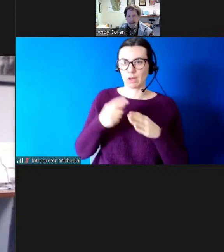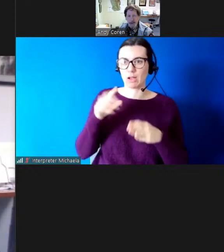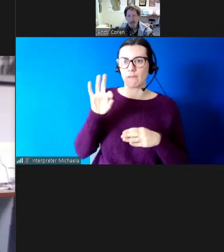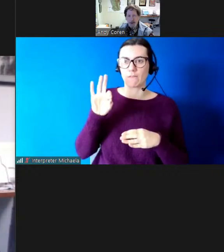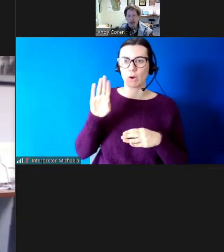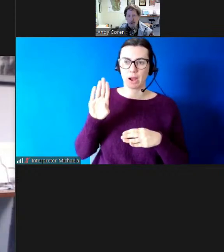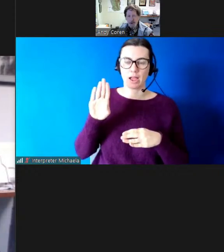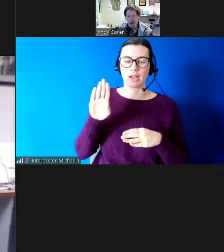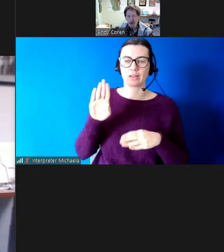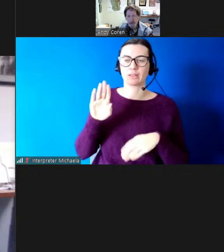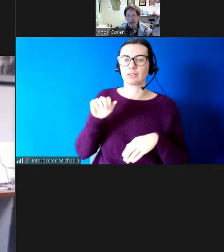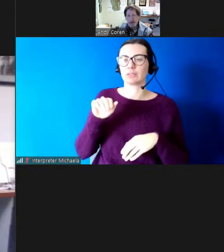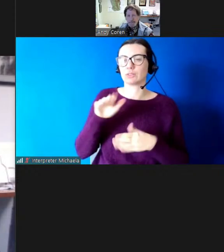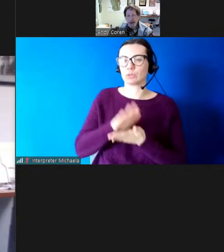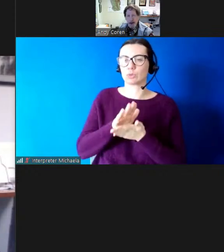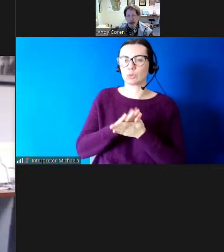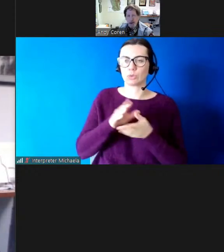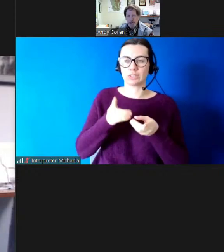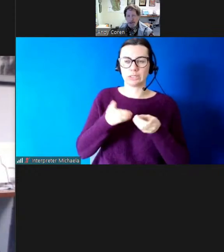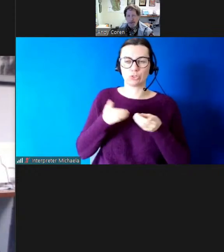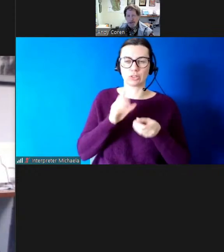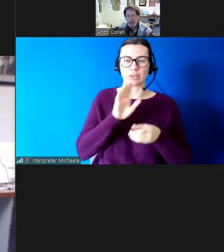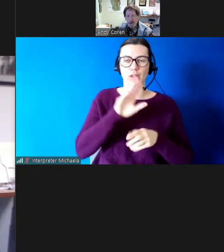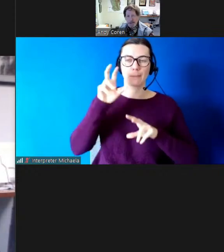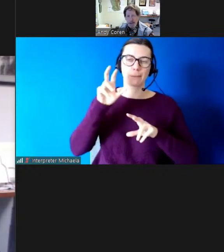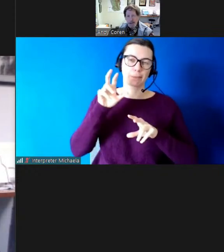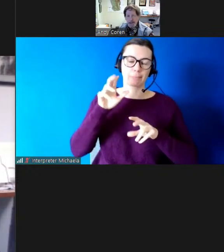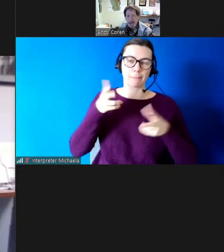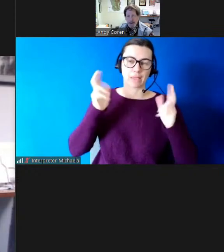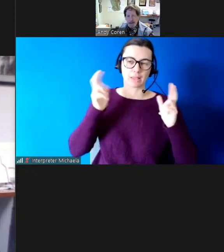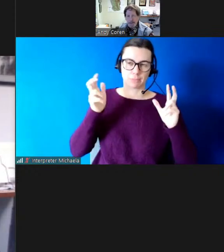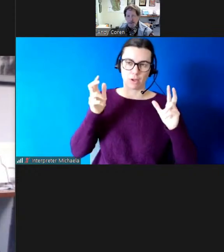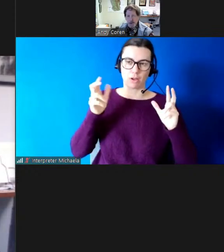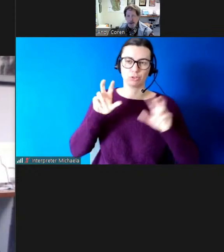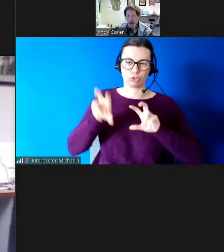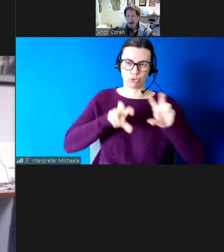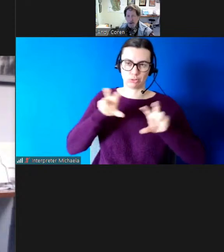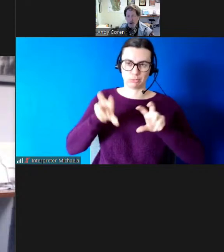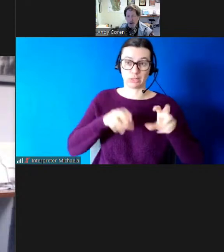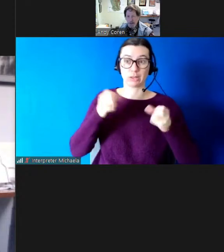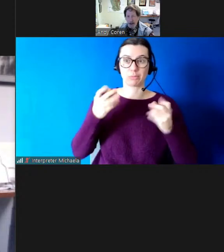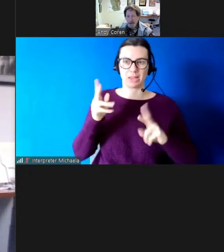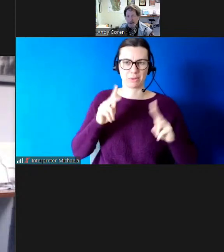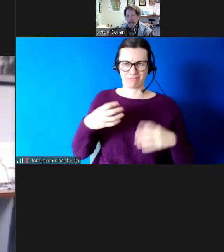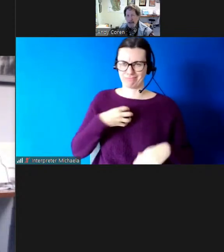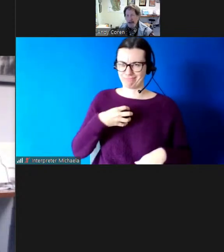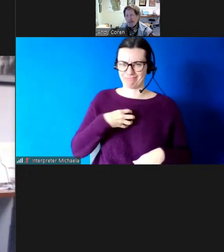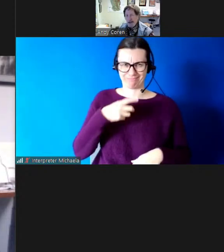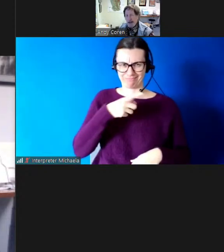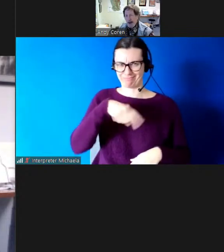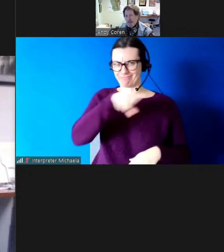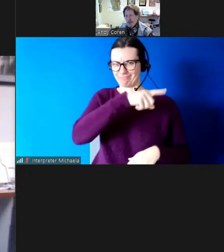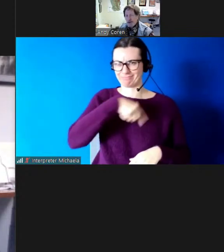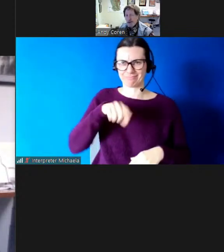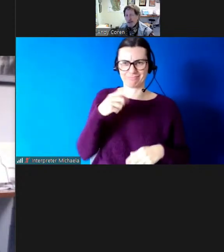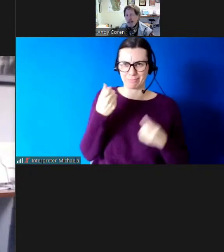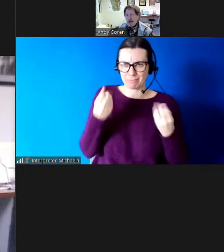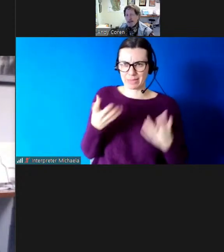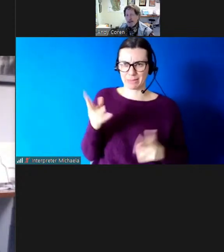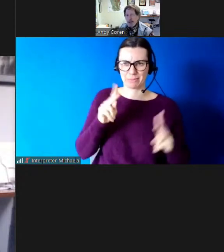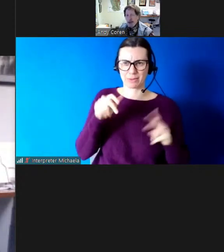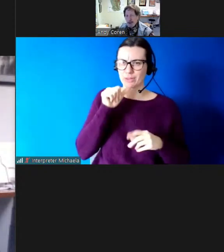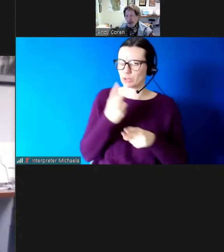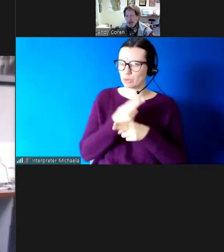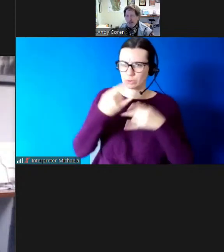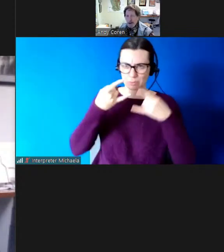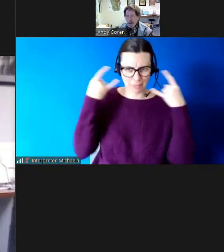their basketball tournament. We received some complaints that many people were not wearing masks. And then afterwards, there